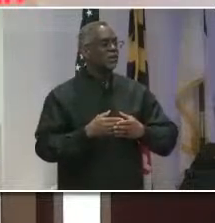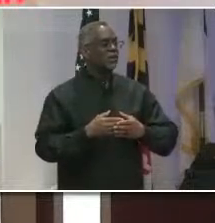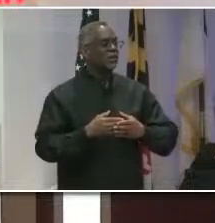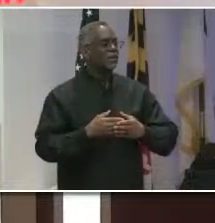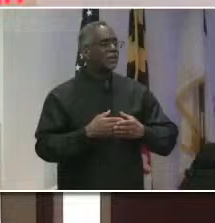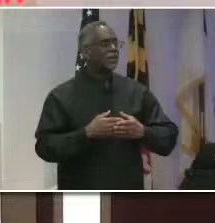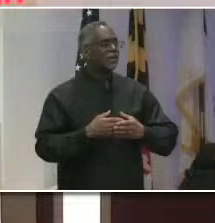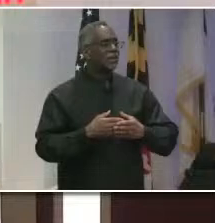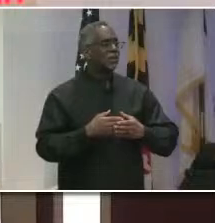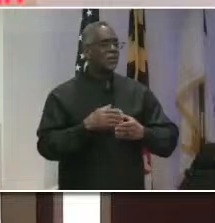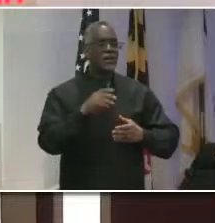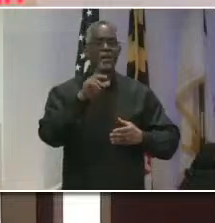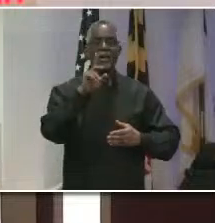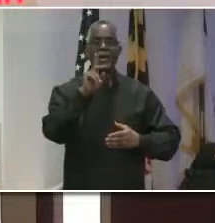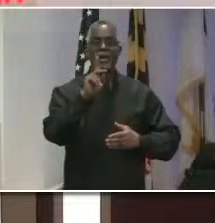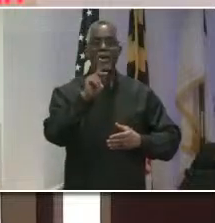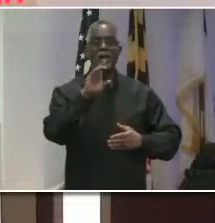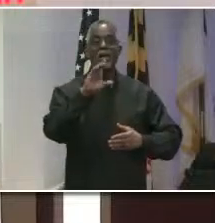His name is Cairo